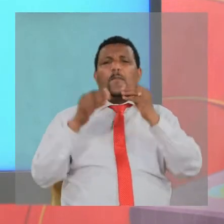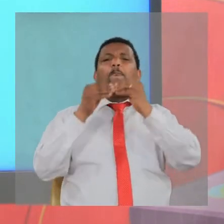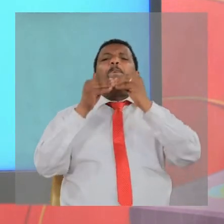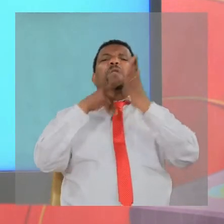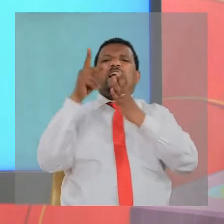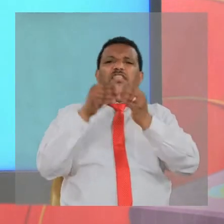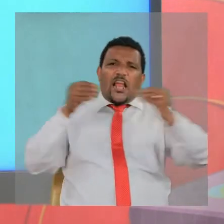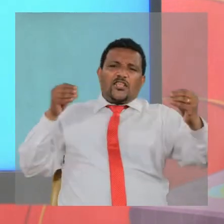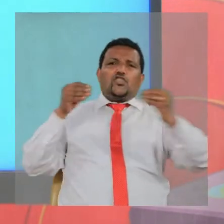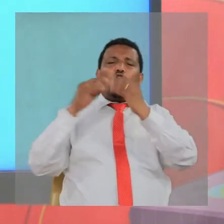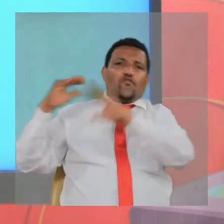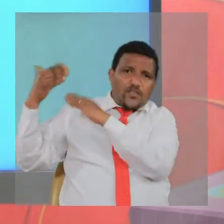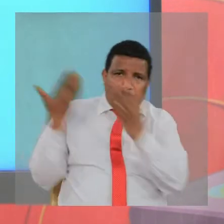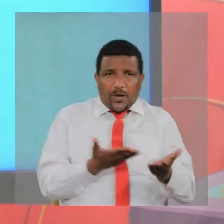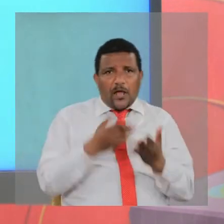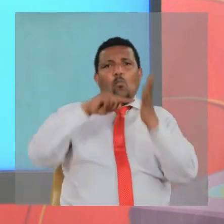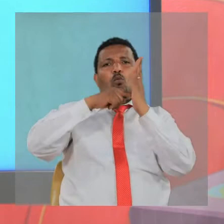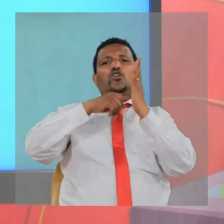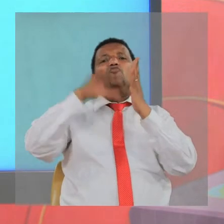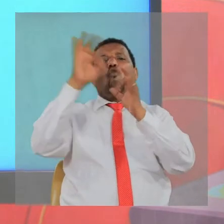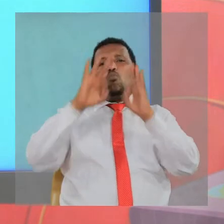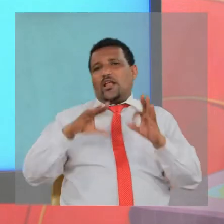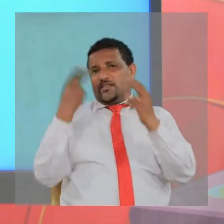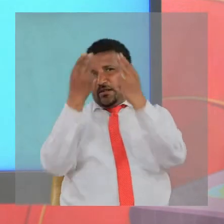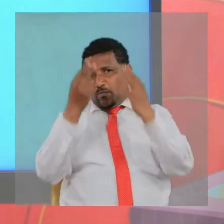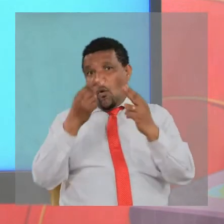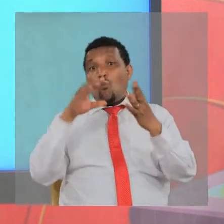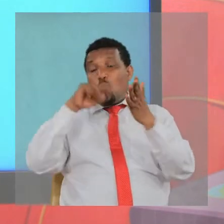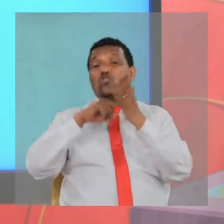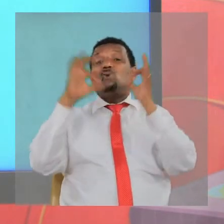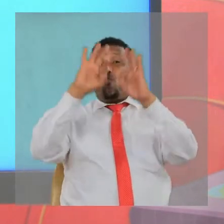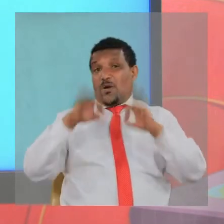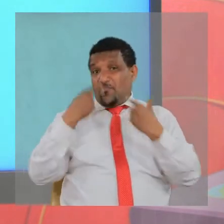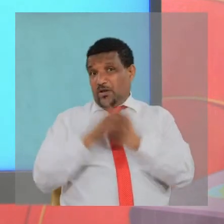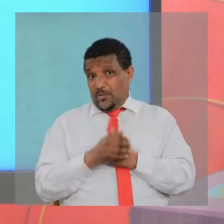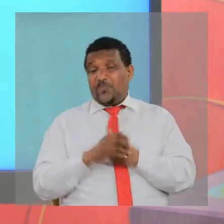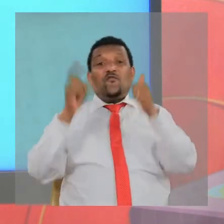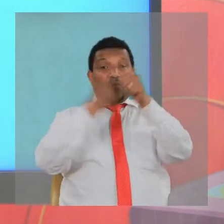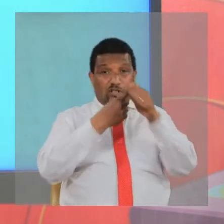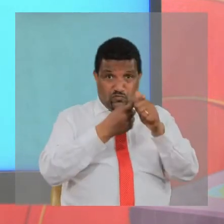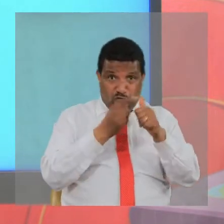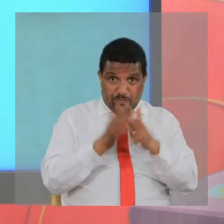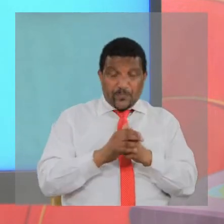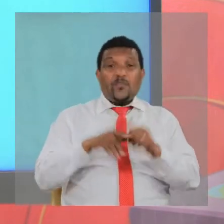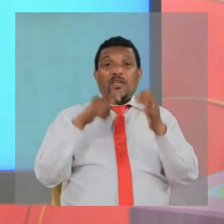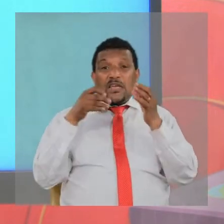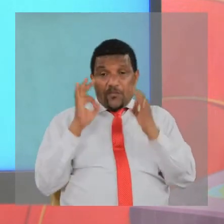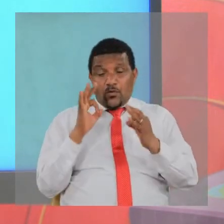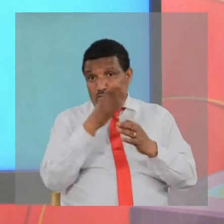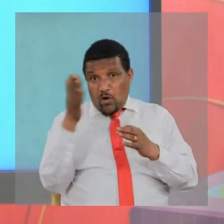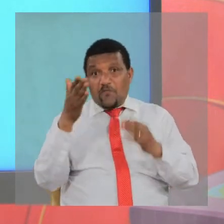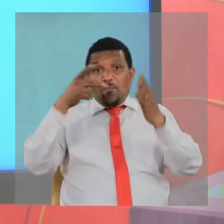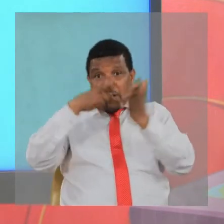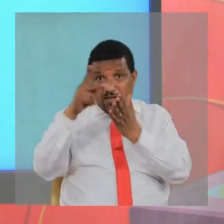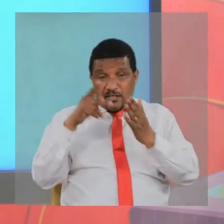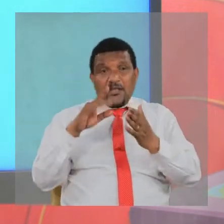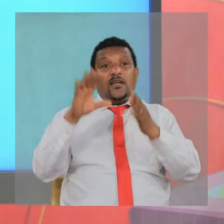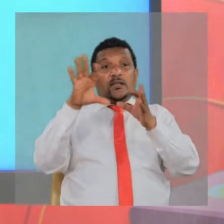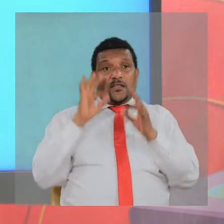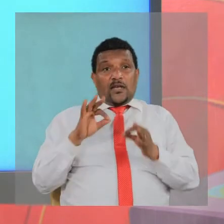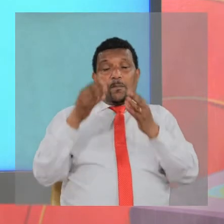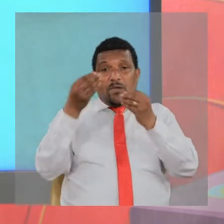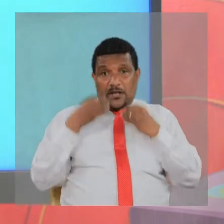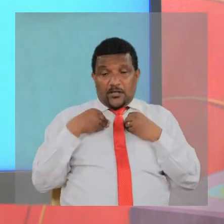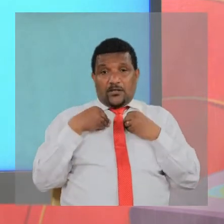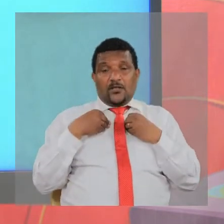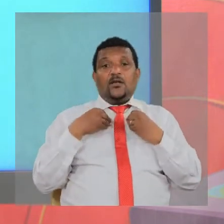of supply using the point formula. So first of all, if you do have the price, take the given